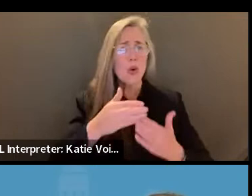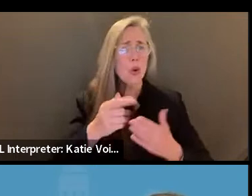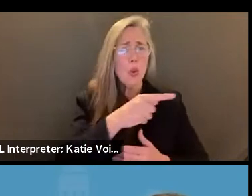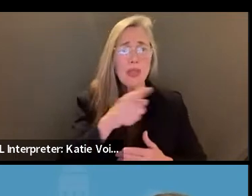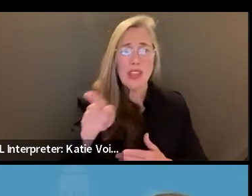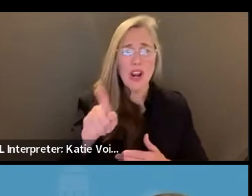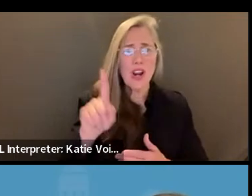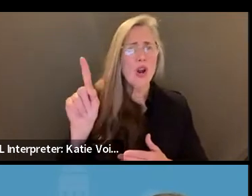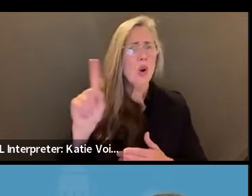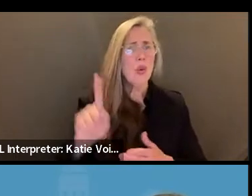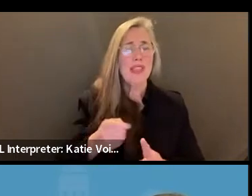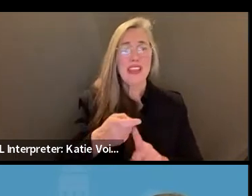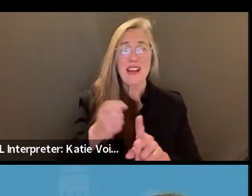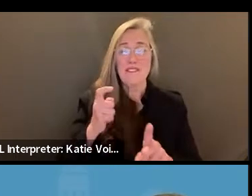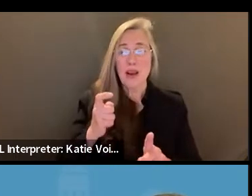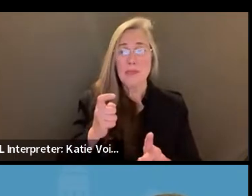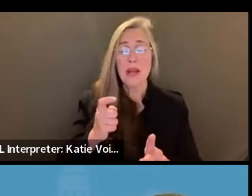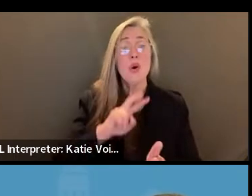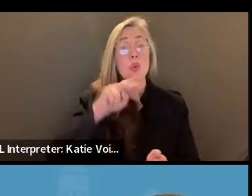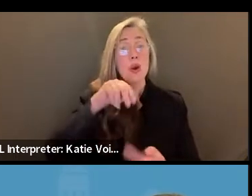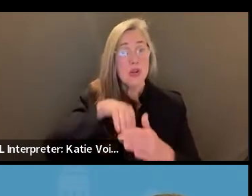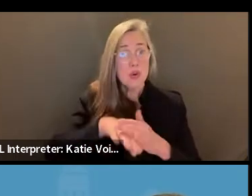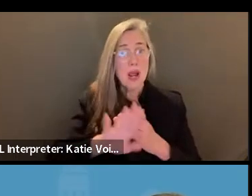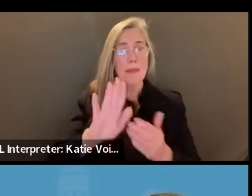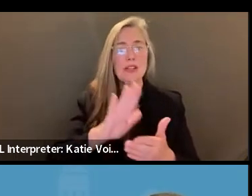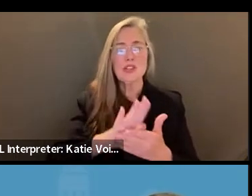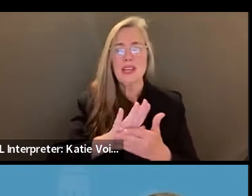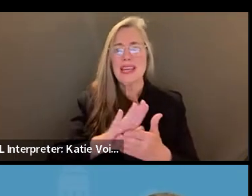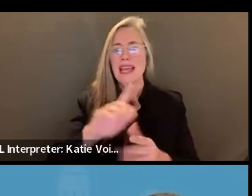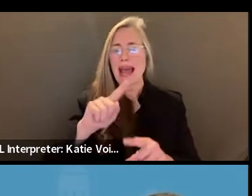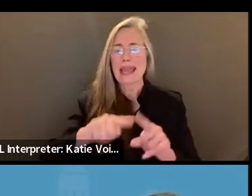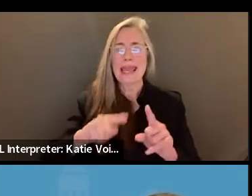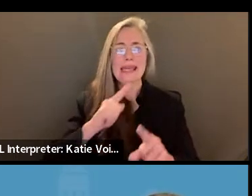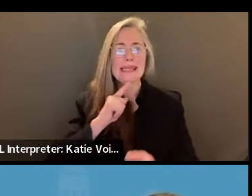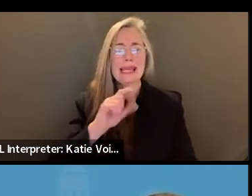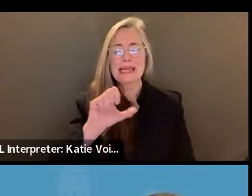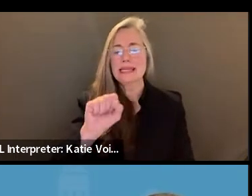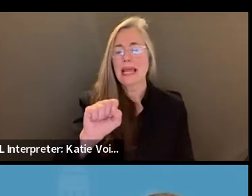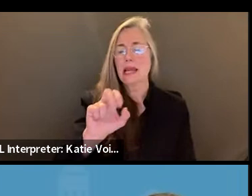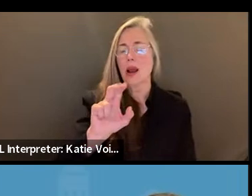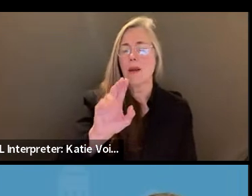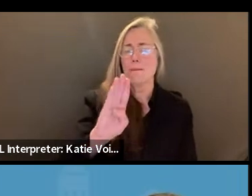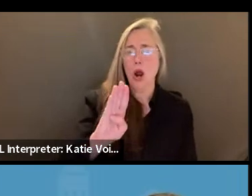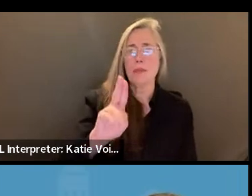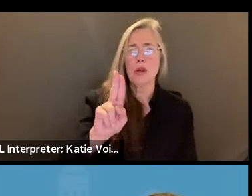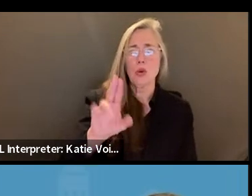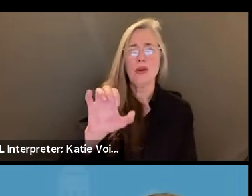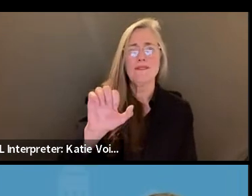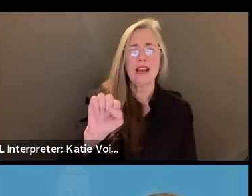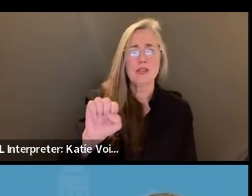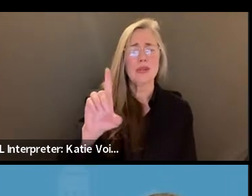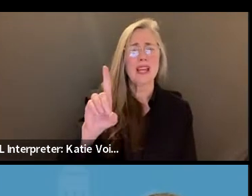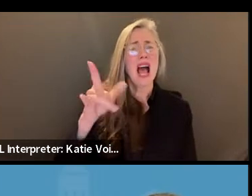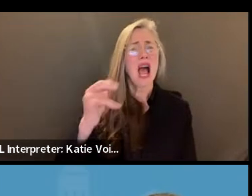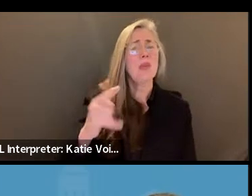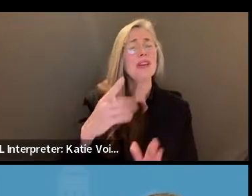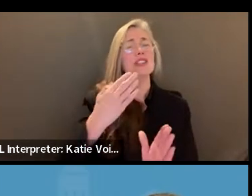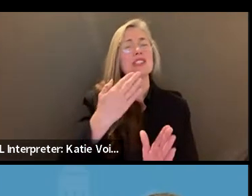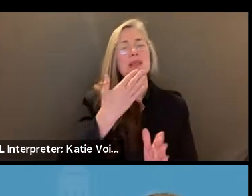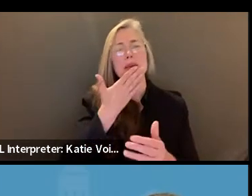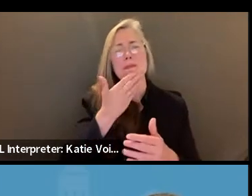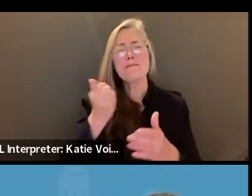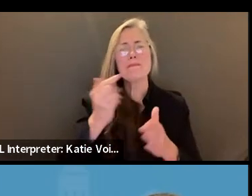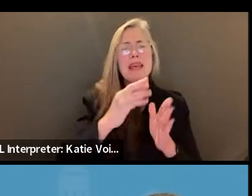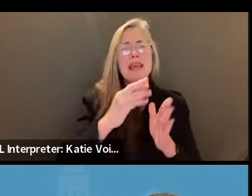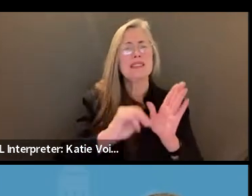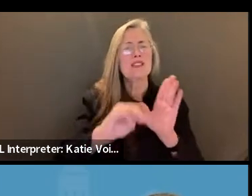to. When you step in here, and I can't say Santa Barbara Unified, I want us to be that model, not only for other school districts, but